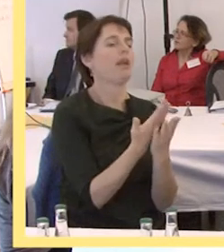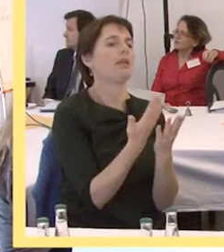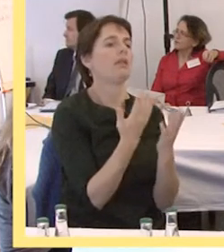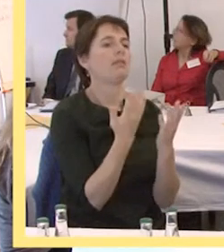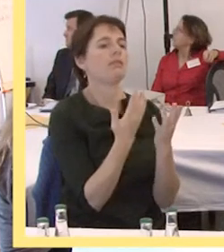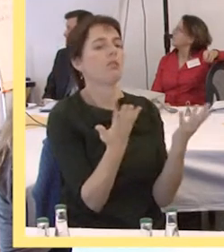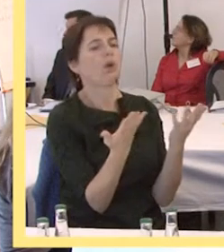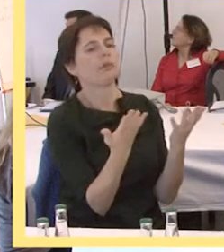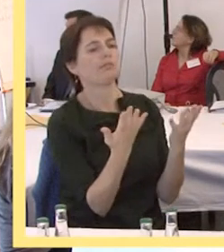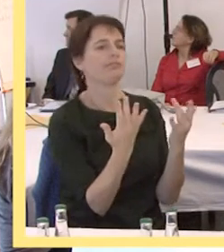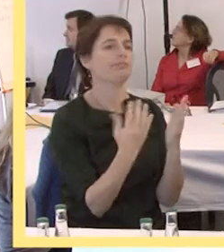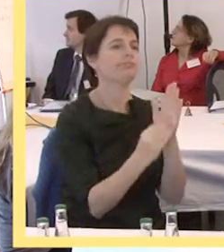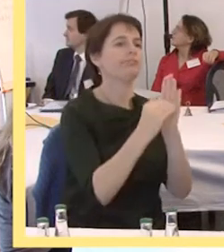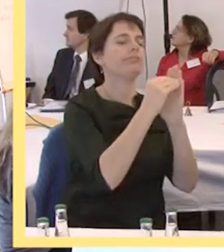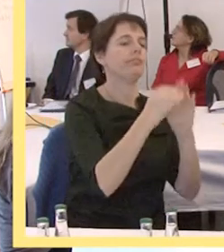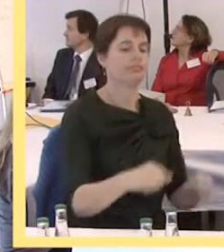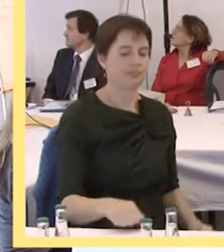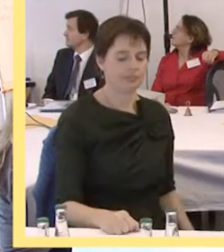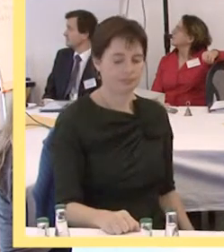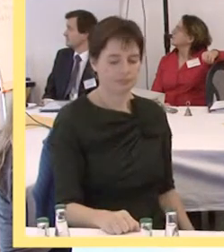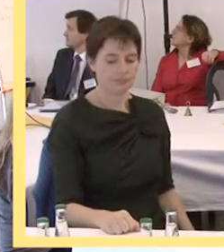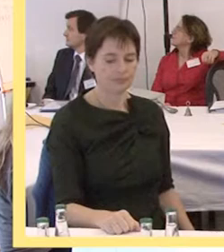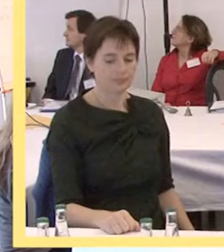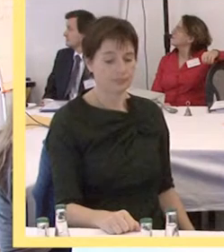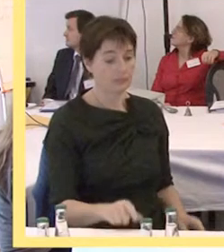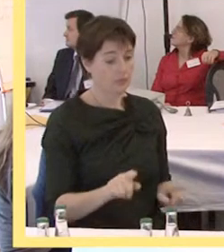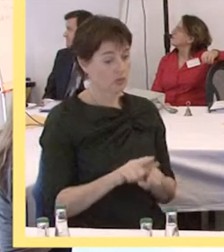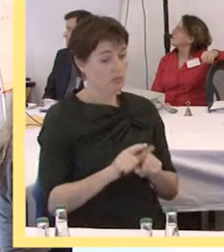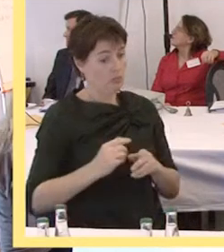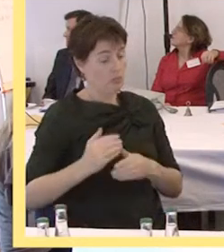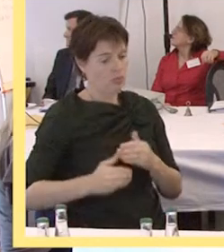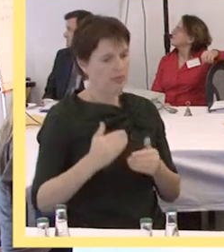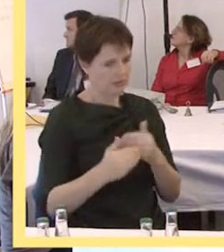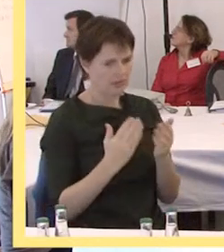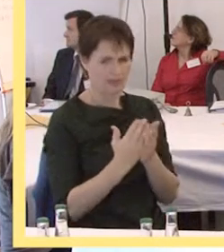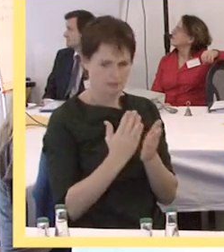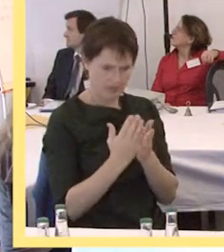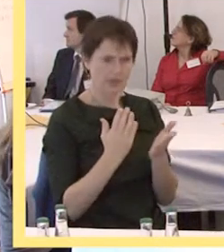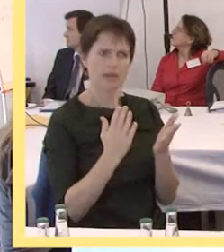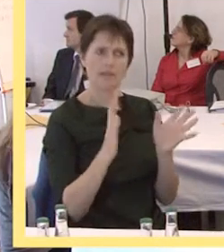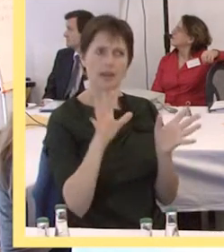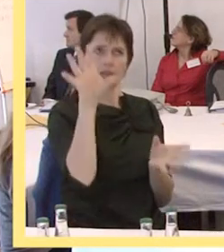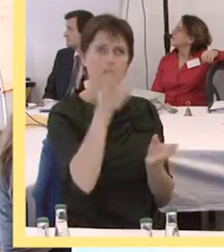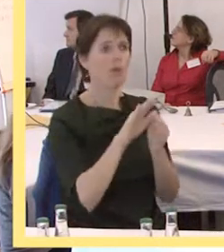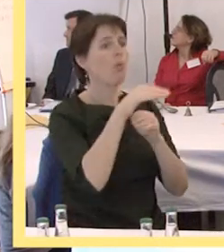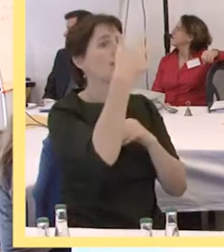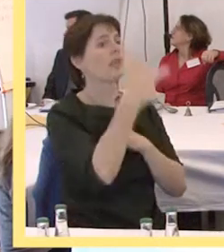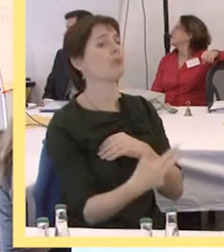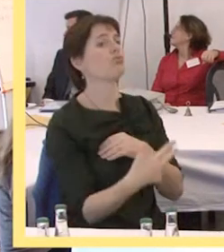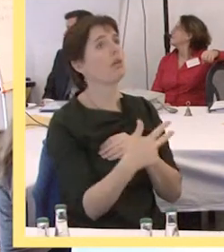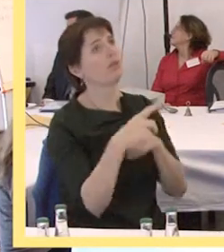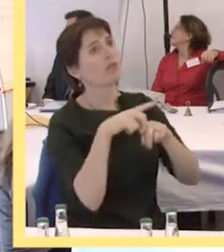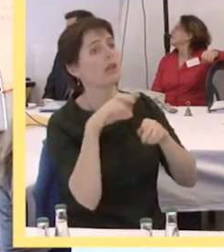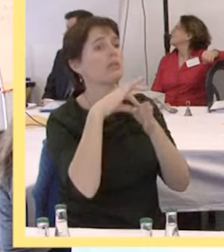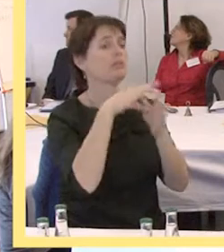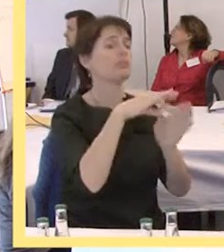In total, we found a bit more, or about 300 guidelines and handbooks. So a bit more